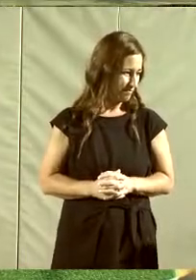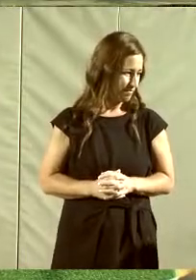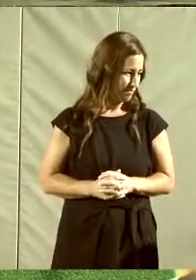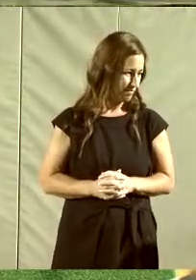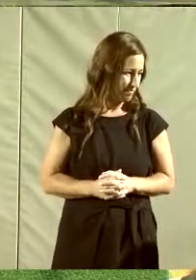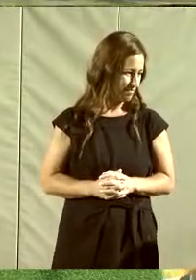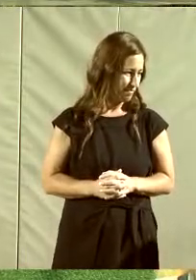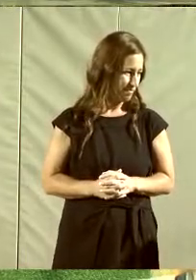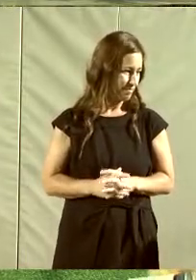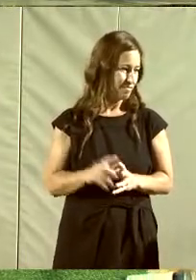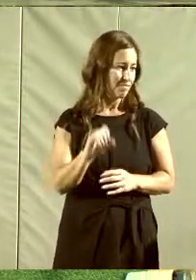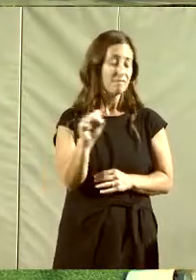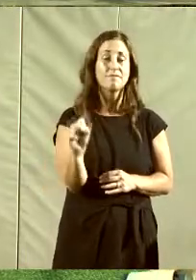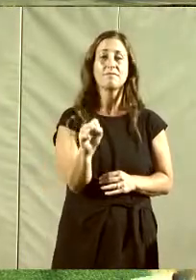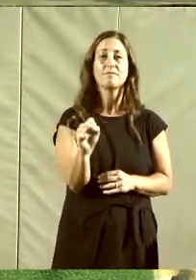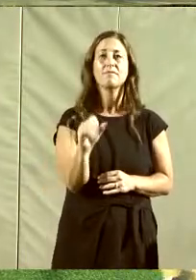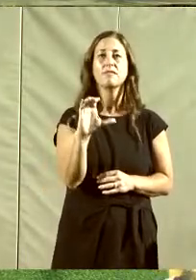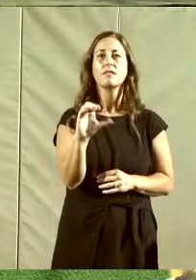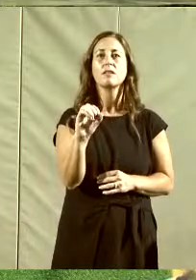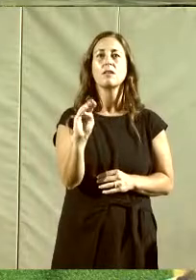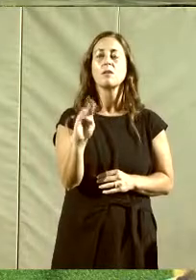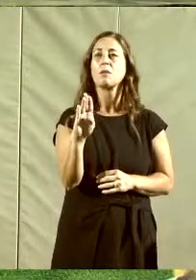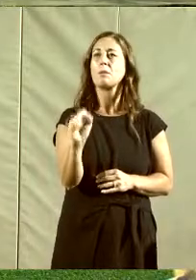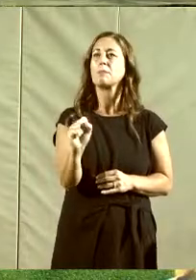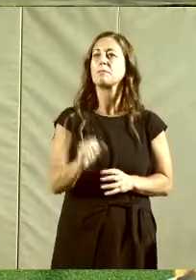Sydney Reese Combs.